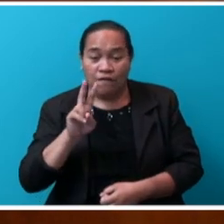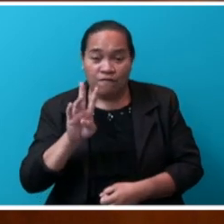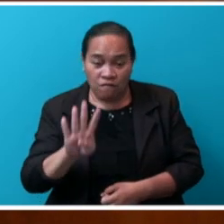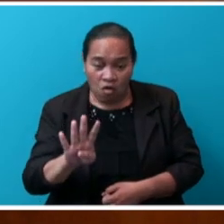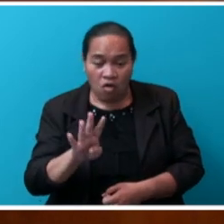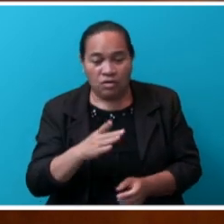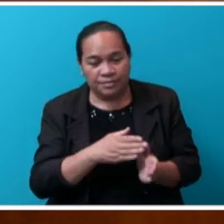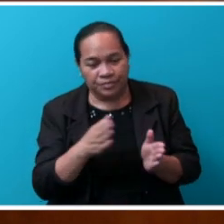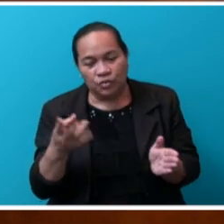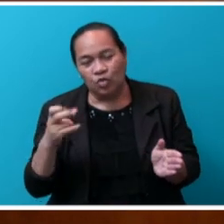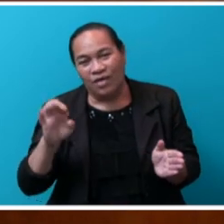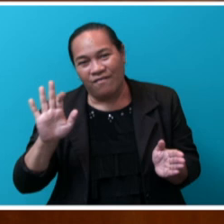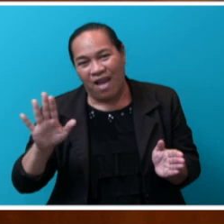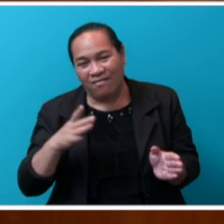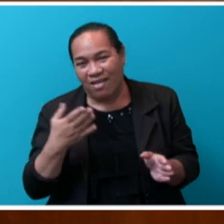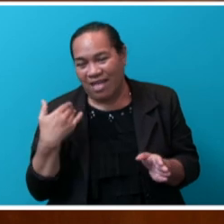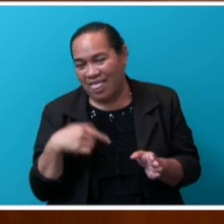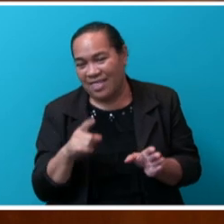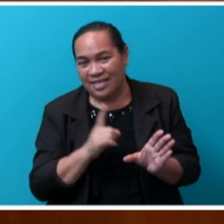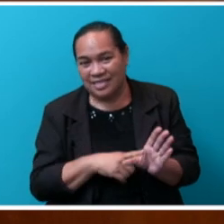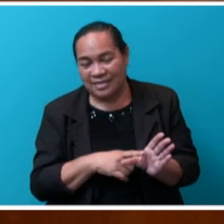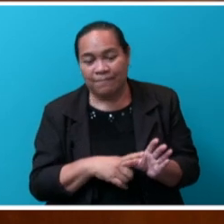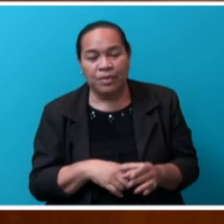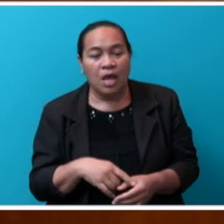2024-25 financial year, a total of